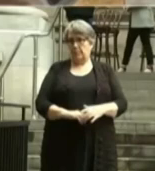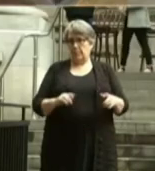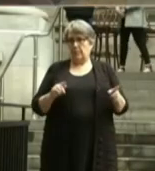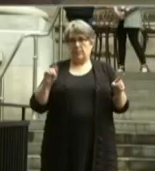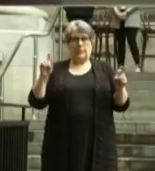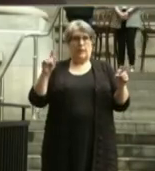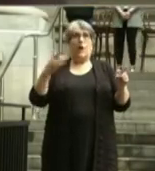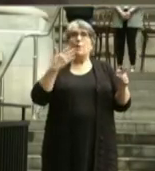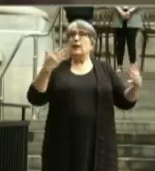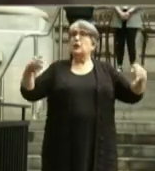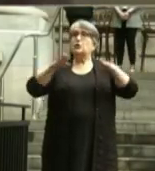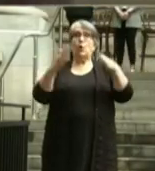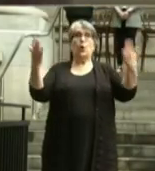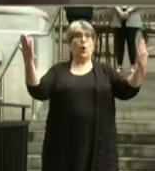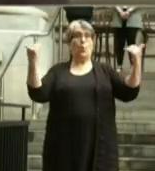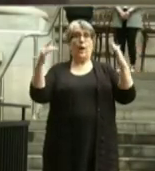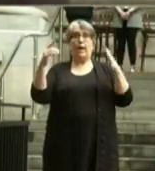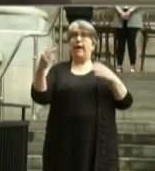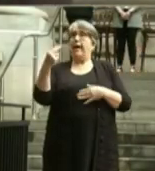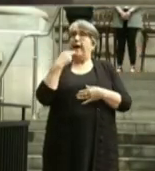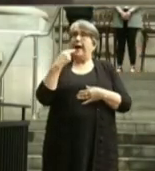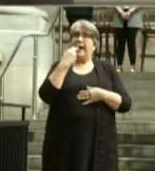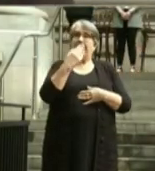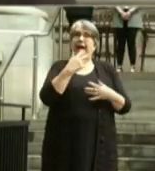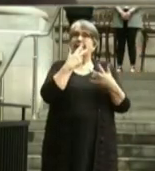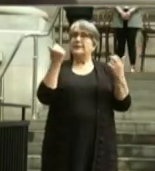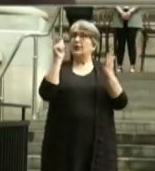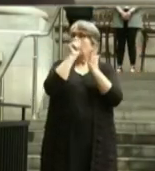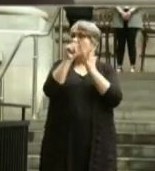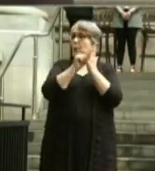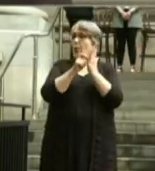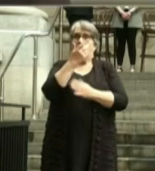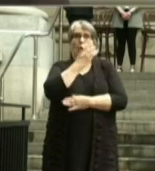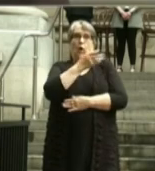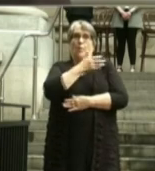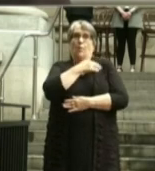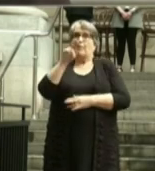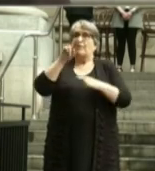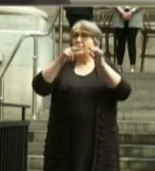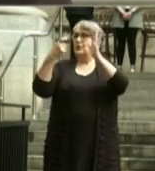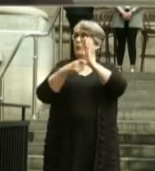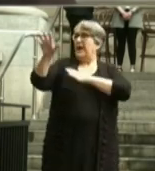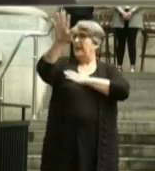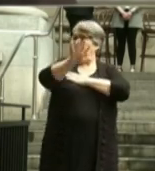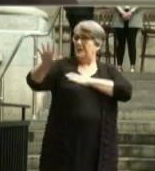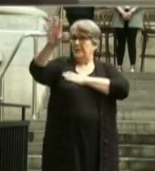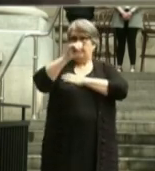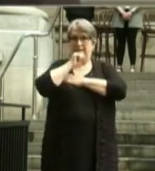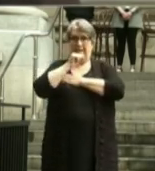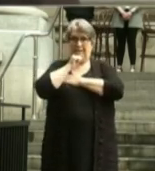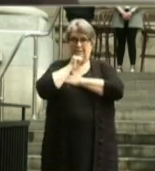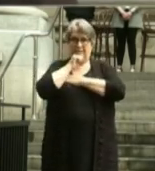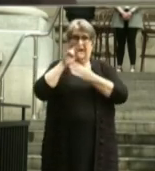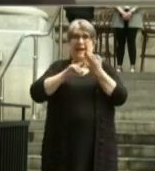Ladies and gentlemen, please join me in welcoming Adelaide-based singer-songwriter and proud Anambana and Yarrawa